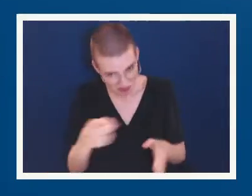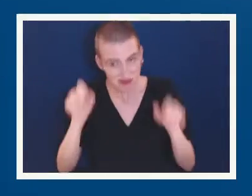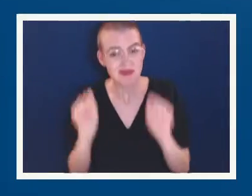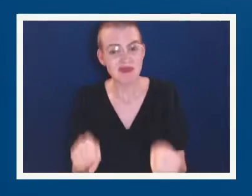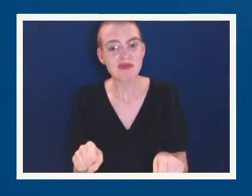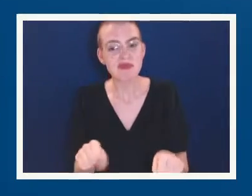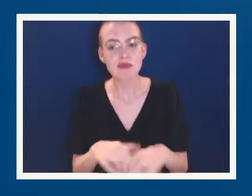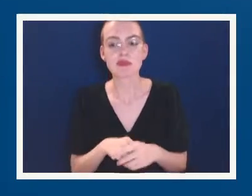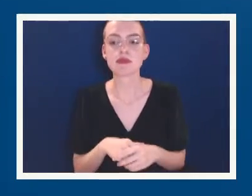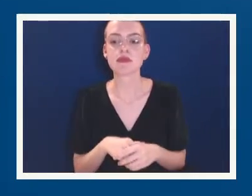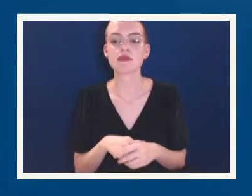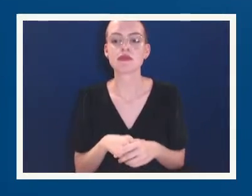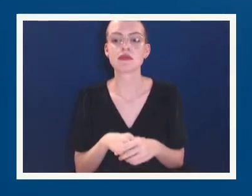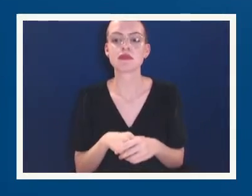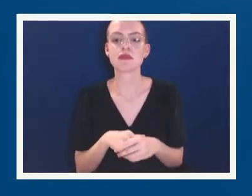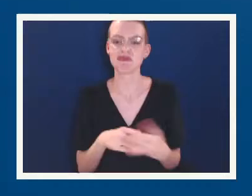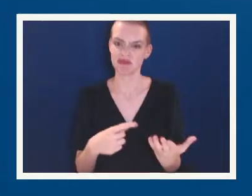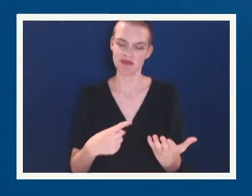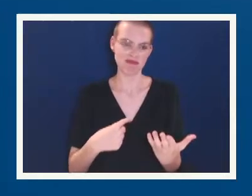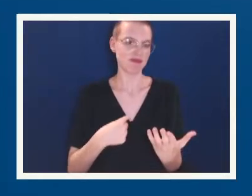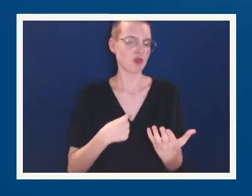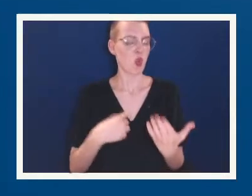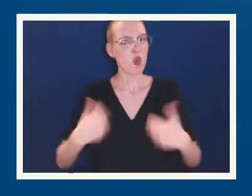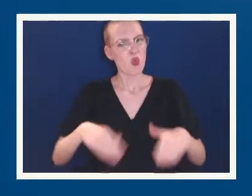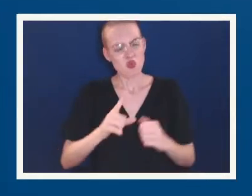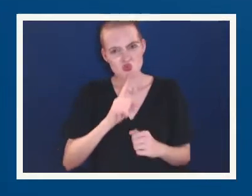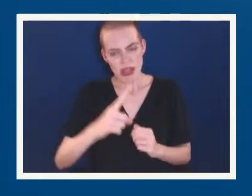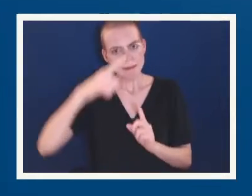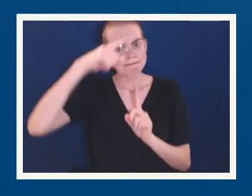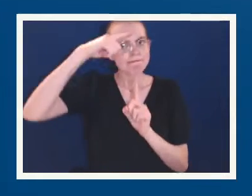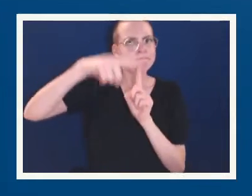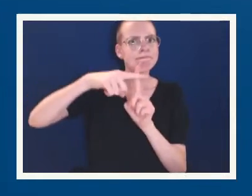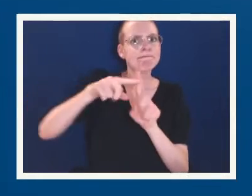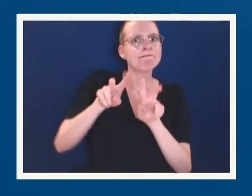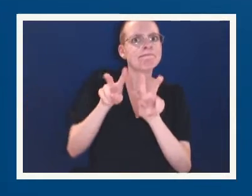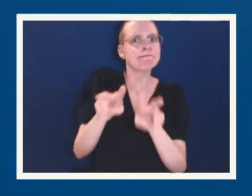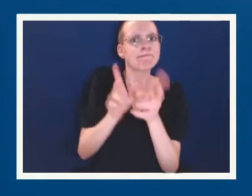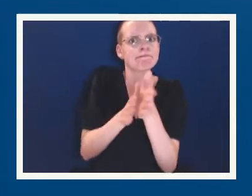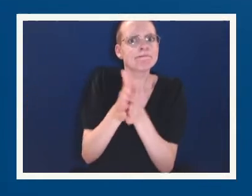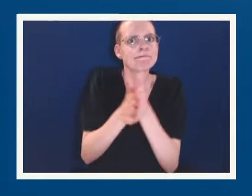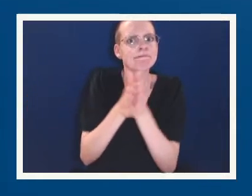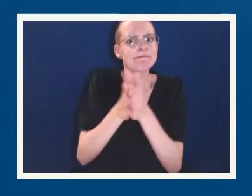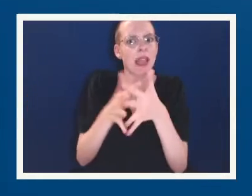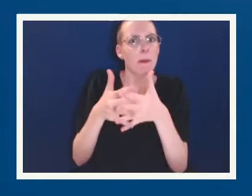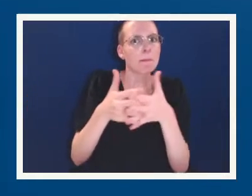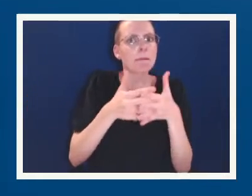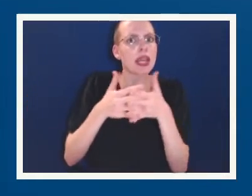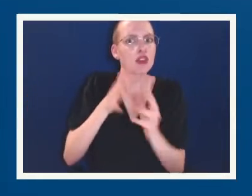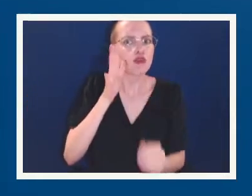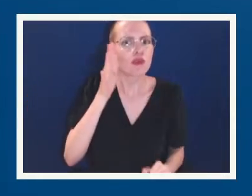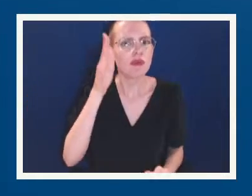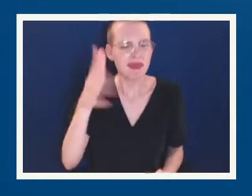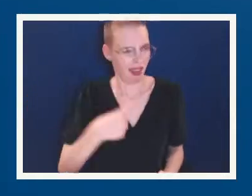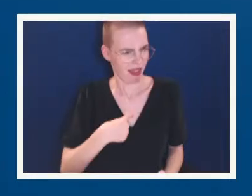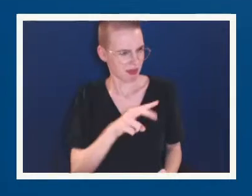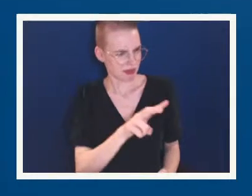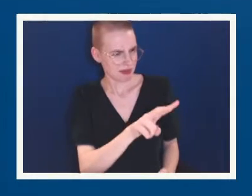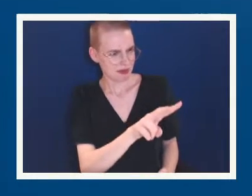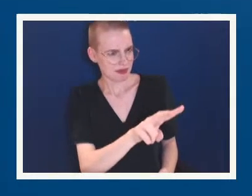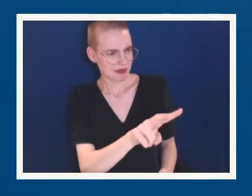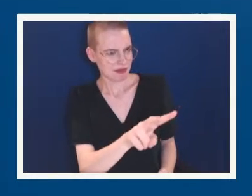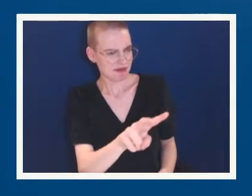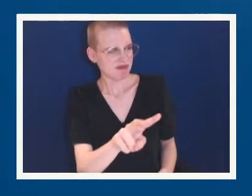more optimistic about America's prospects. I mean it from the bottom of my heart. I've never been more optimistic. Looking around this crowd, it reinforces what I